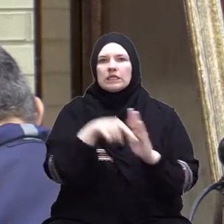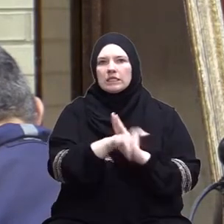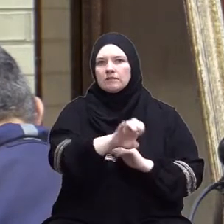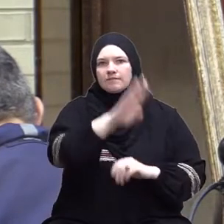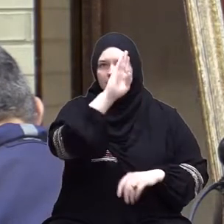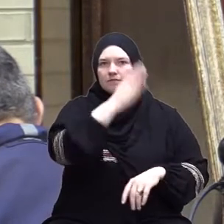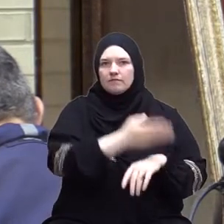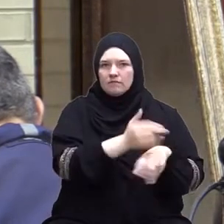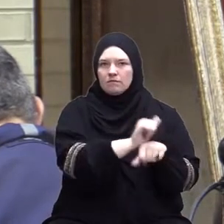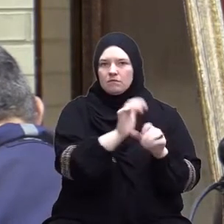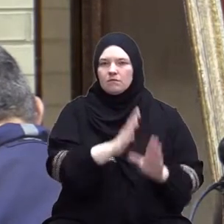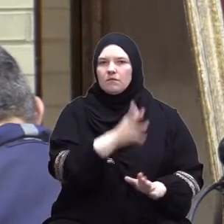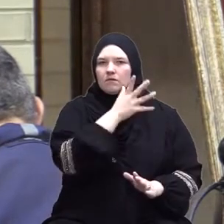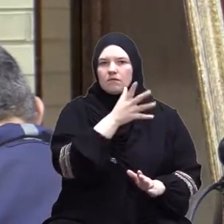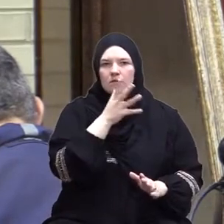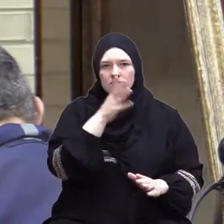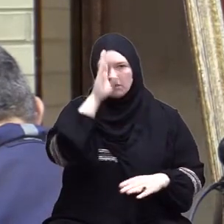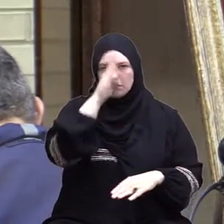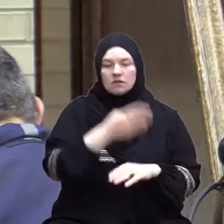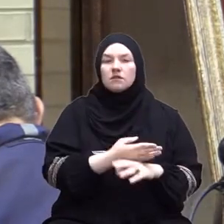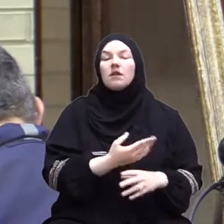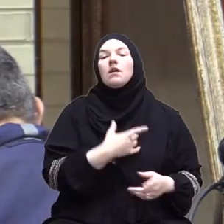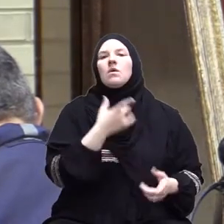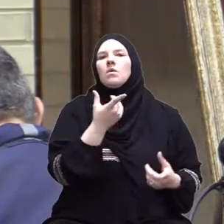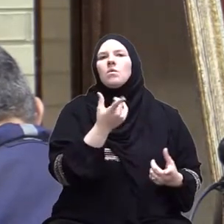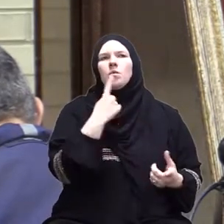son. What do you think he will do?